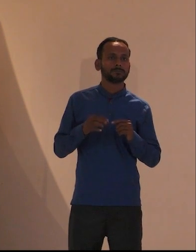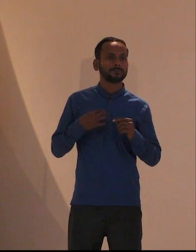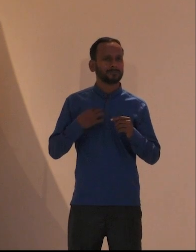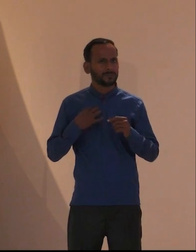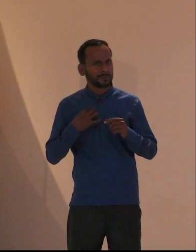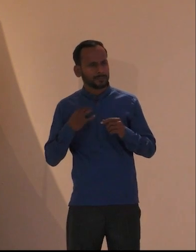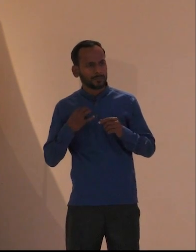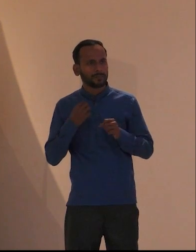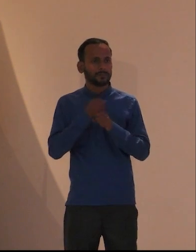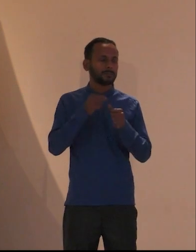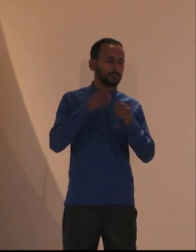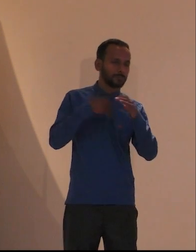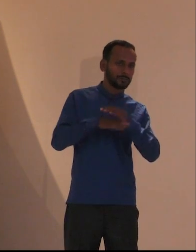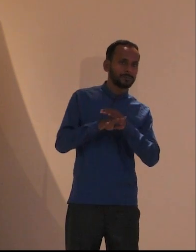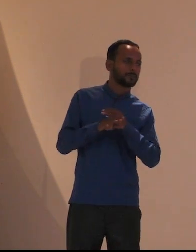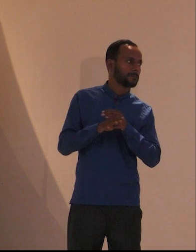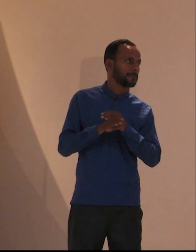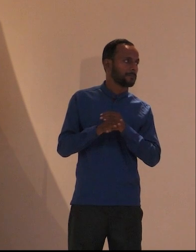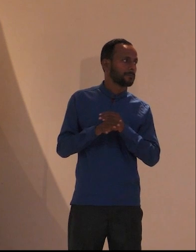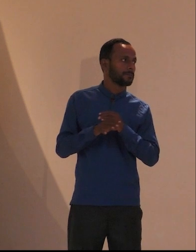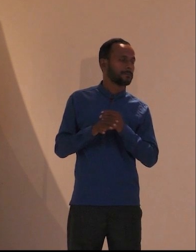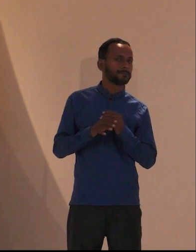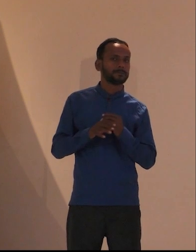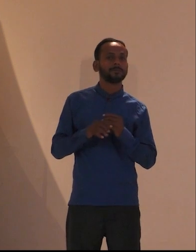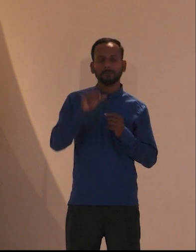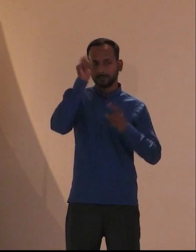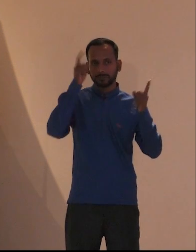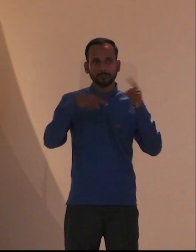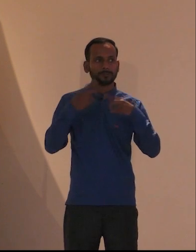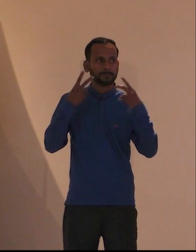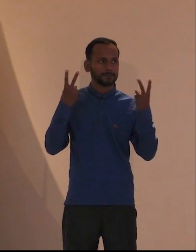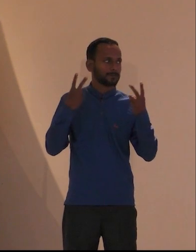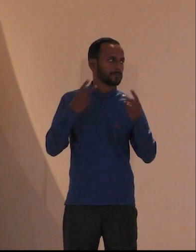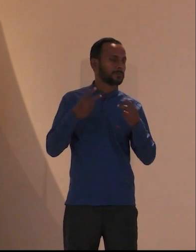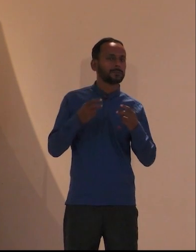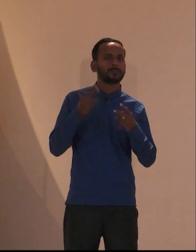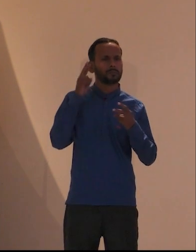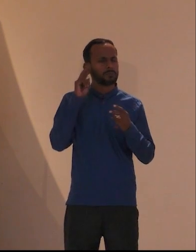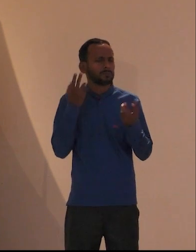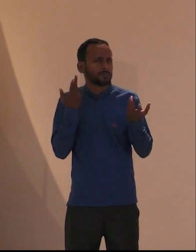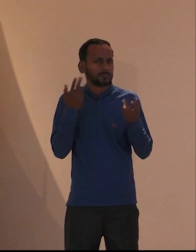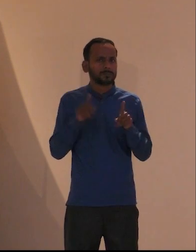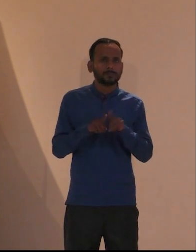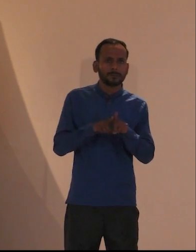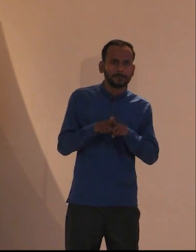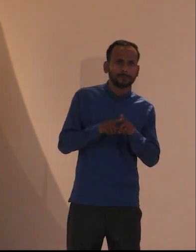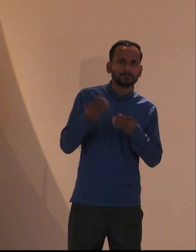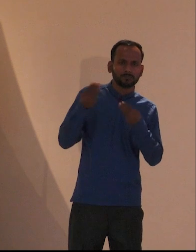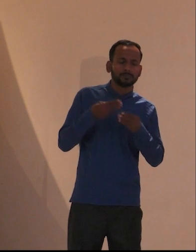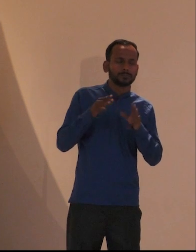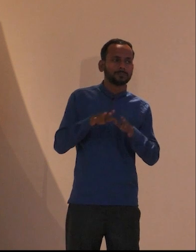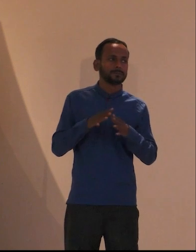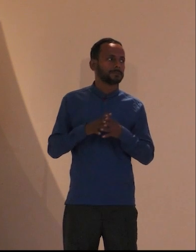textiles in Goa, or maybe Portuguese India. But maybe there are other examples, but we have not come